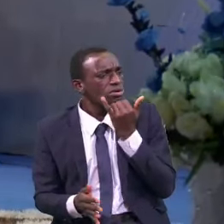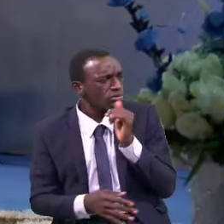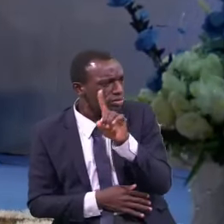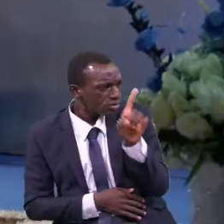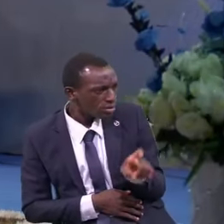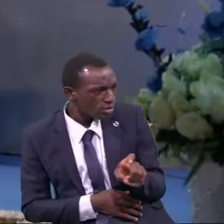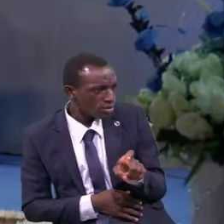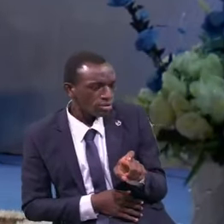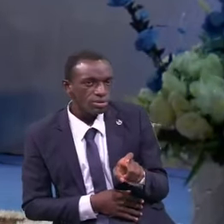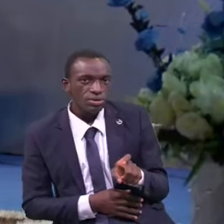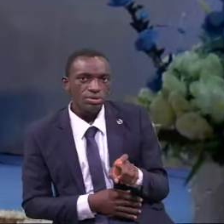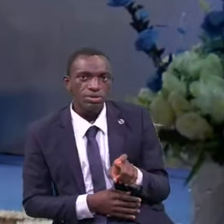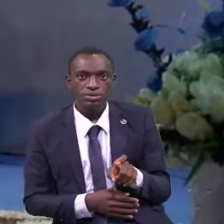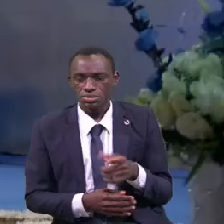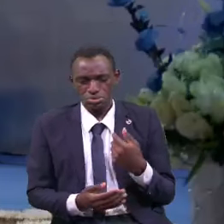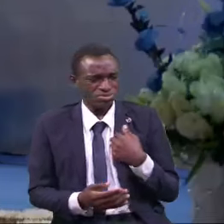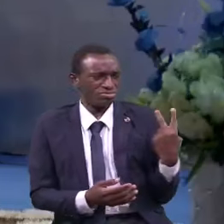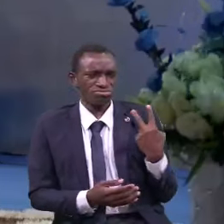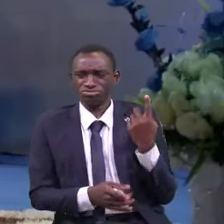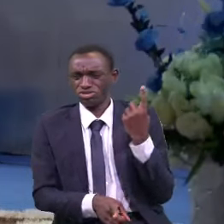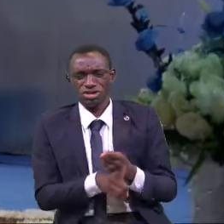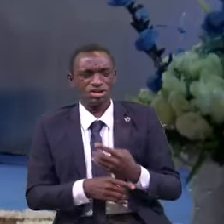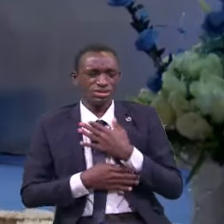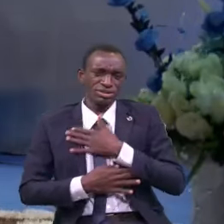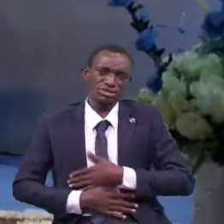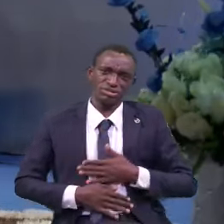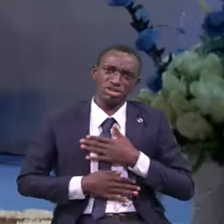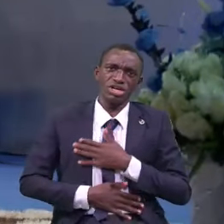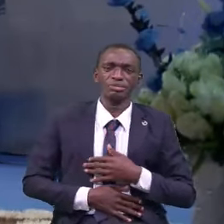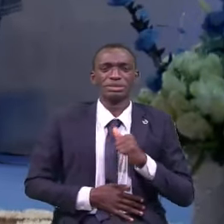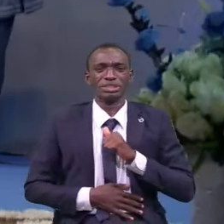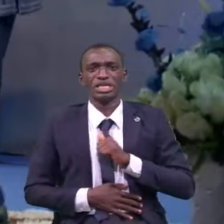They were just enjoying themselves.